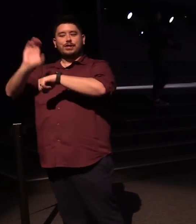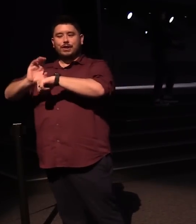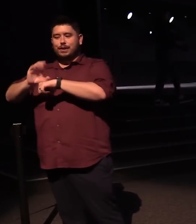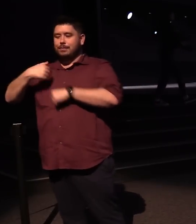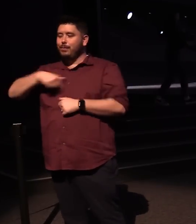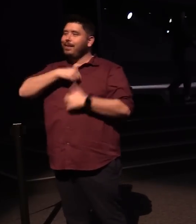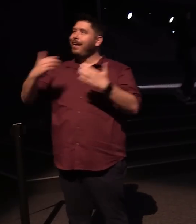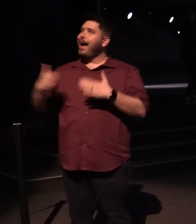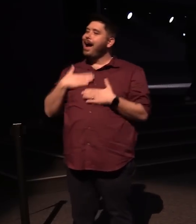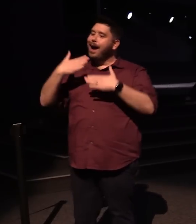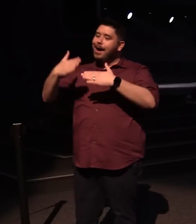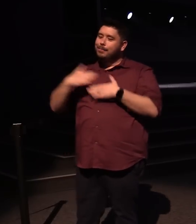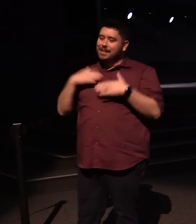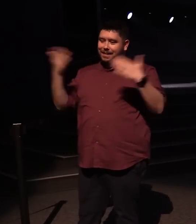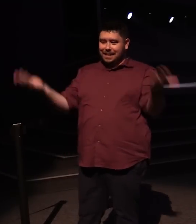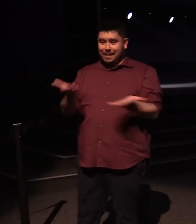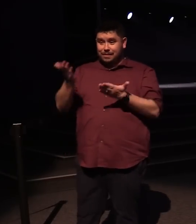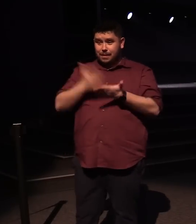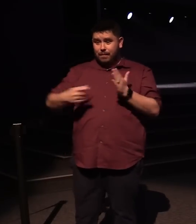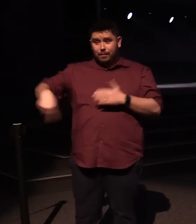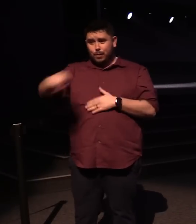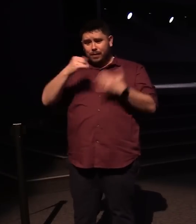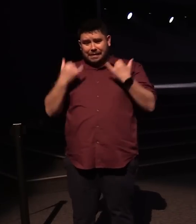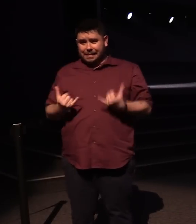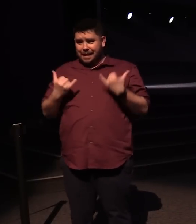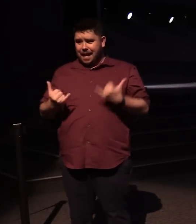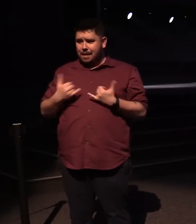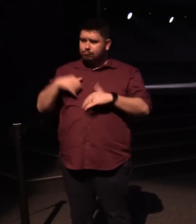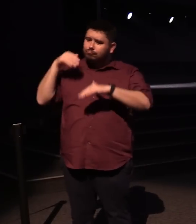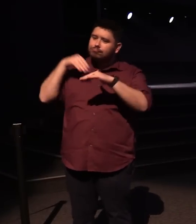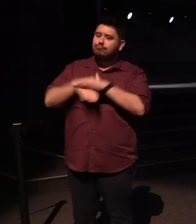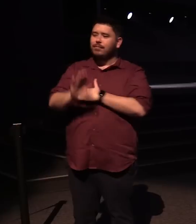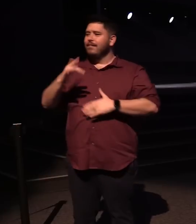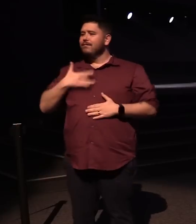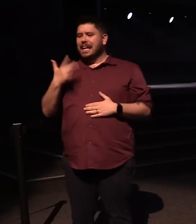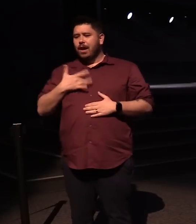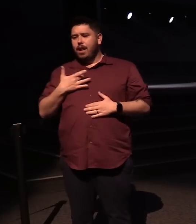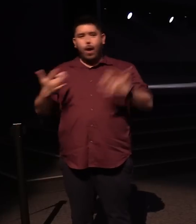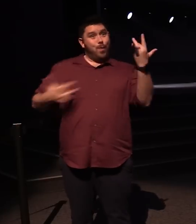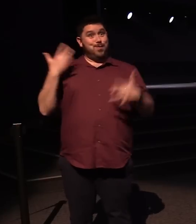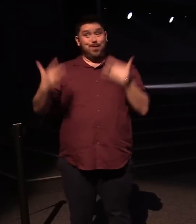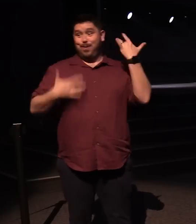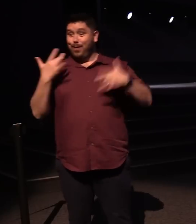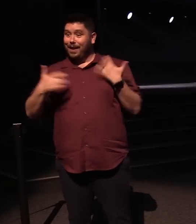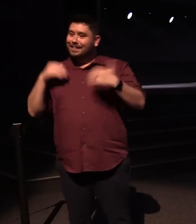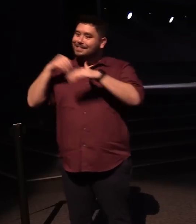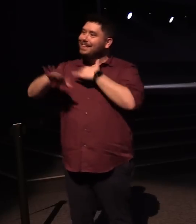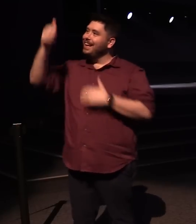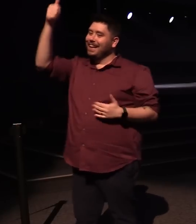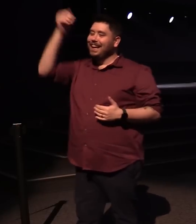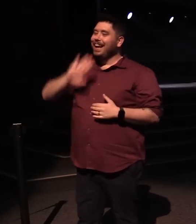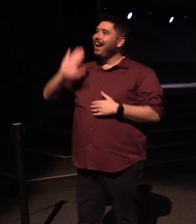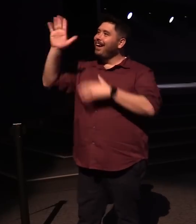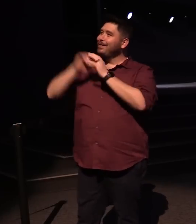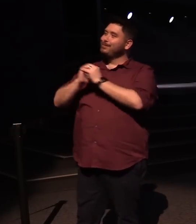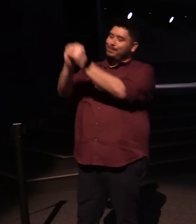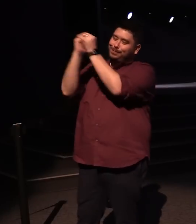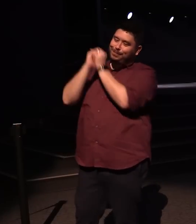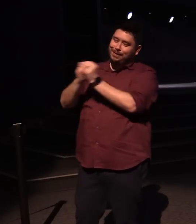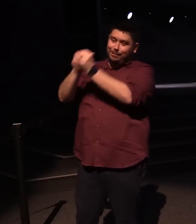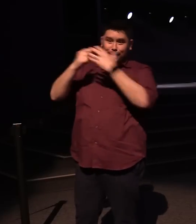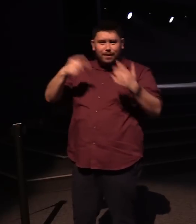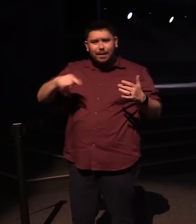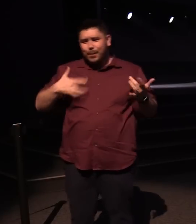here. You know, some of you today, you came in just feeling so excited to come to the house of God and worship. You were pumped to be